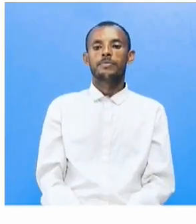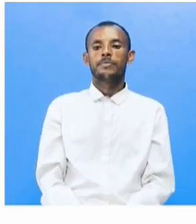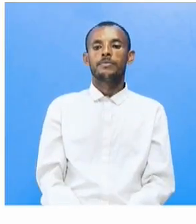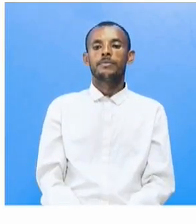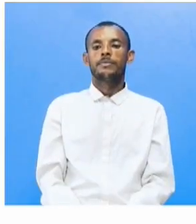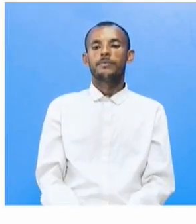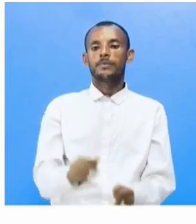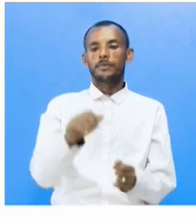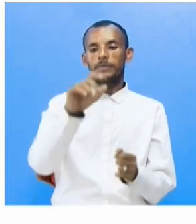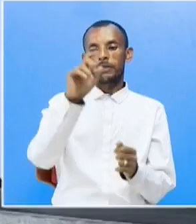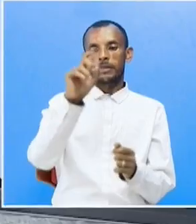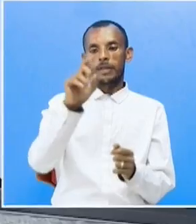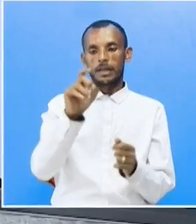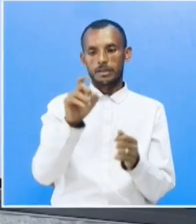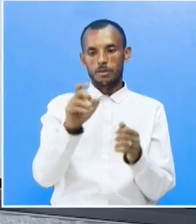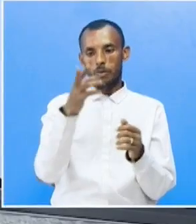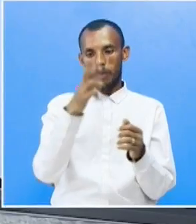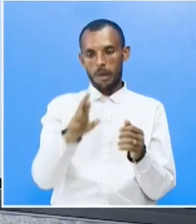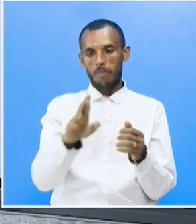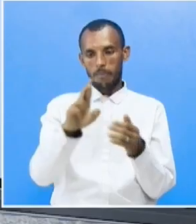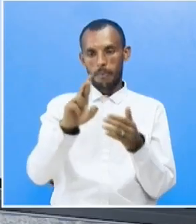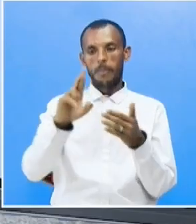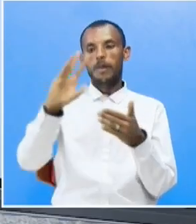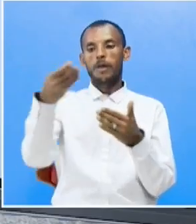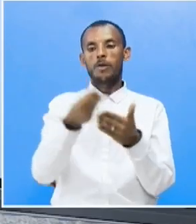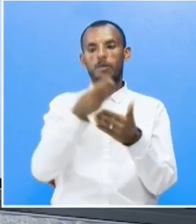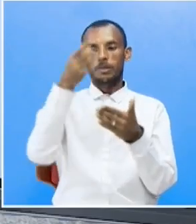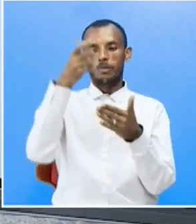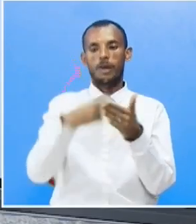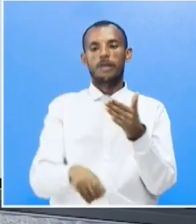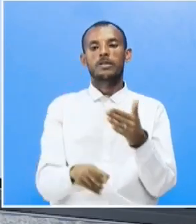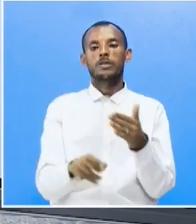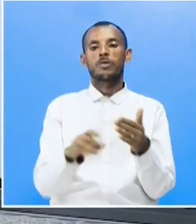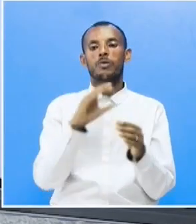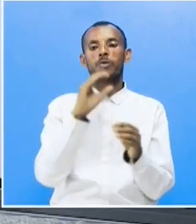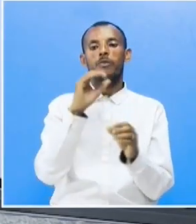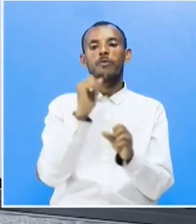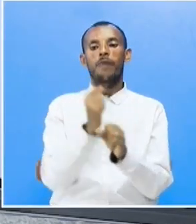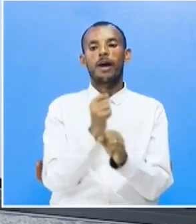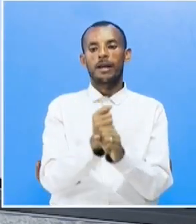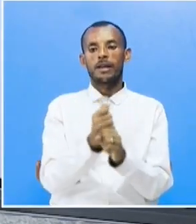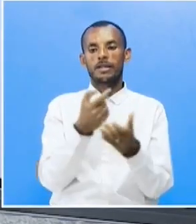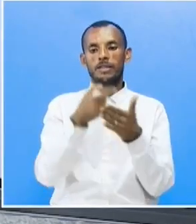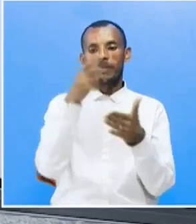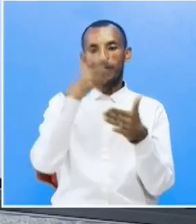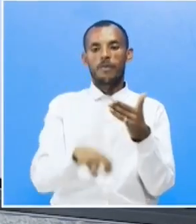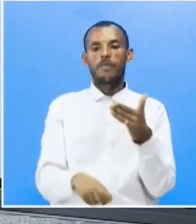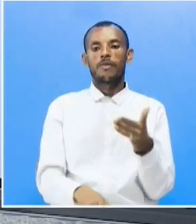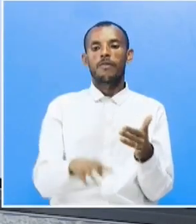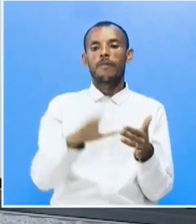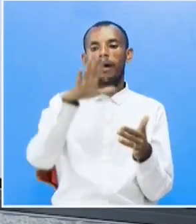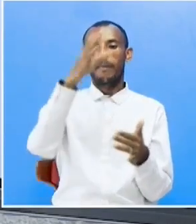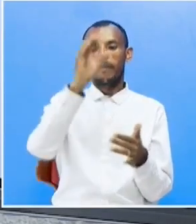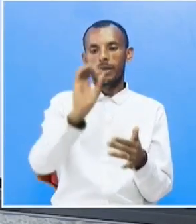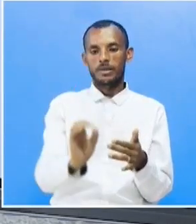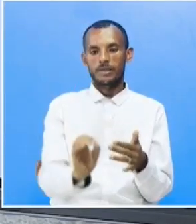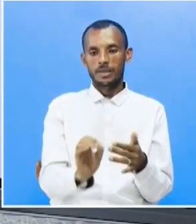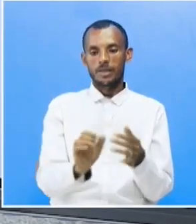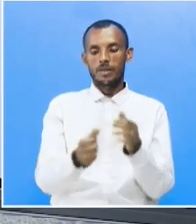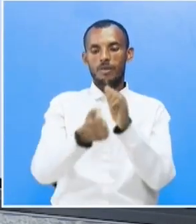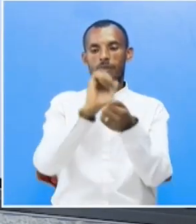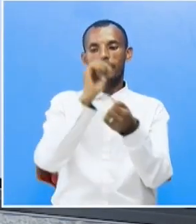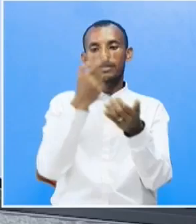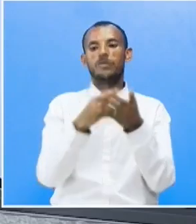the cost price we assume to be x. So we try to find this variable. So 5% when you convert this